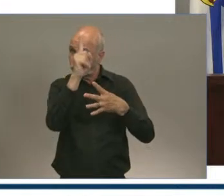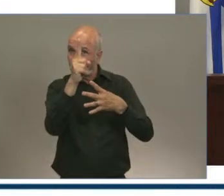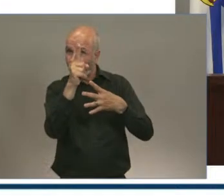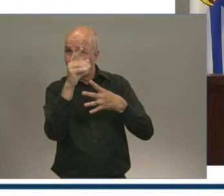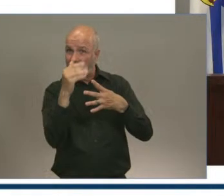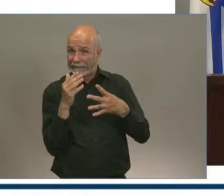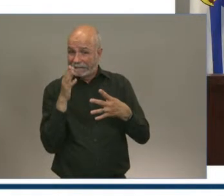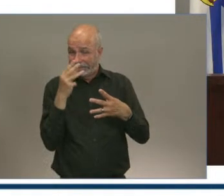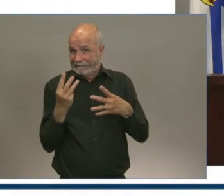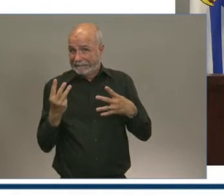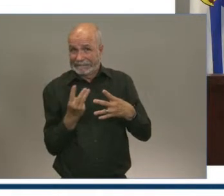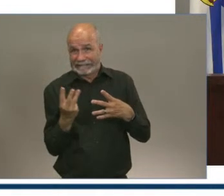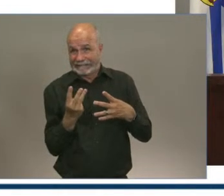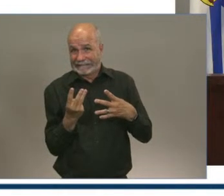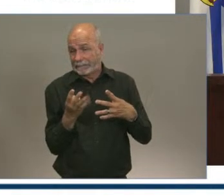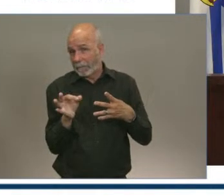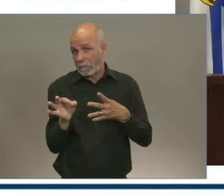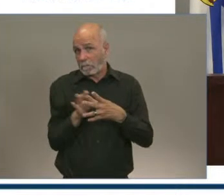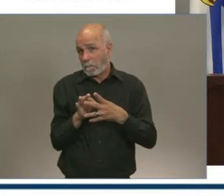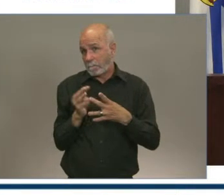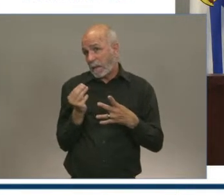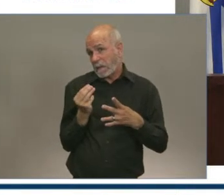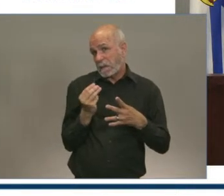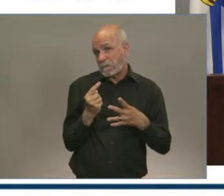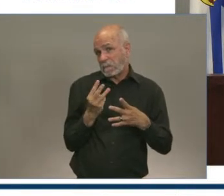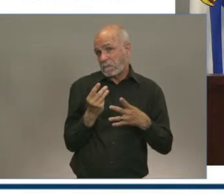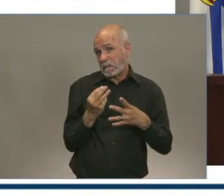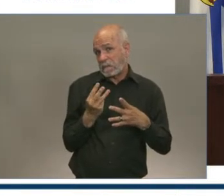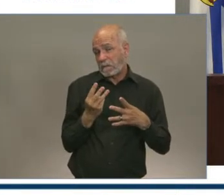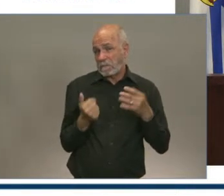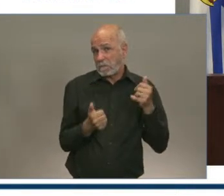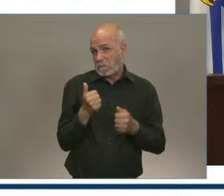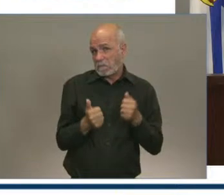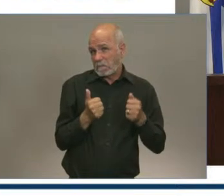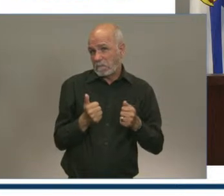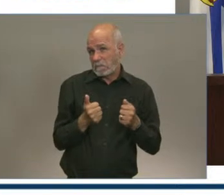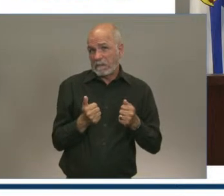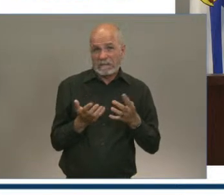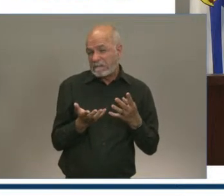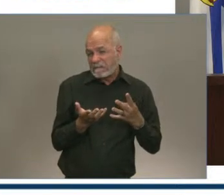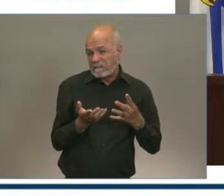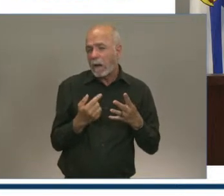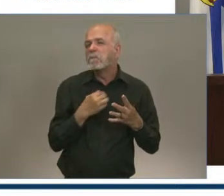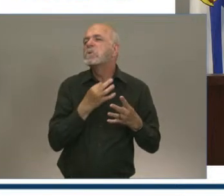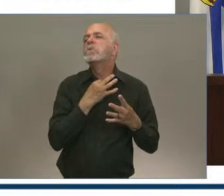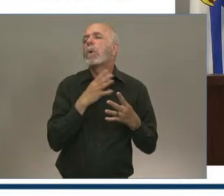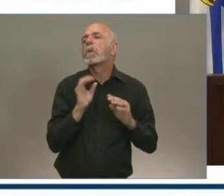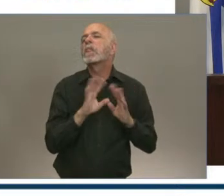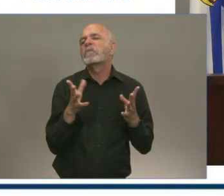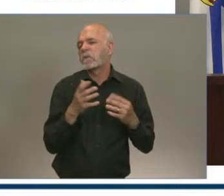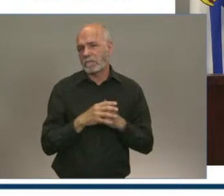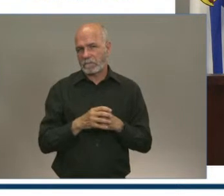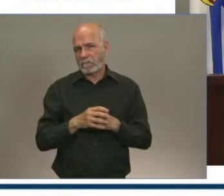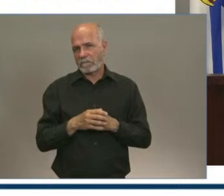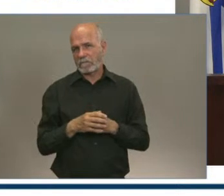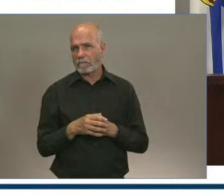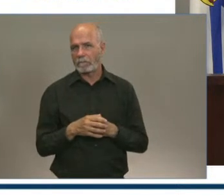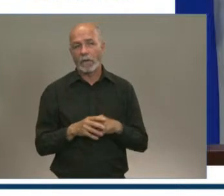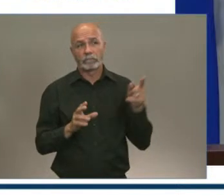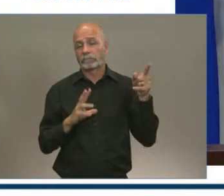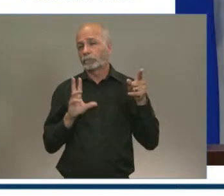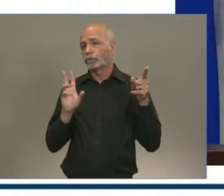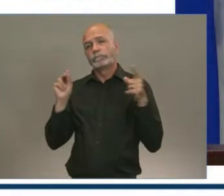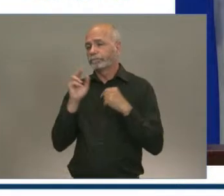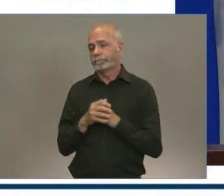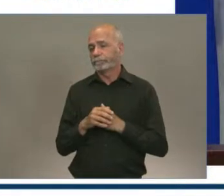we could do it a little bit earlier, say Monday or Tuesday? It's only a couple of days. I just need some clarification there. No, we said